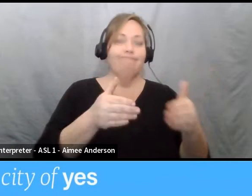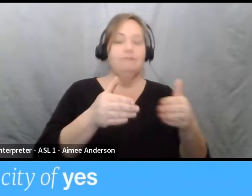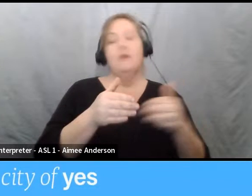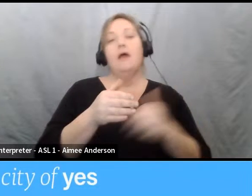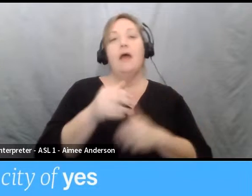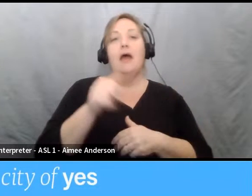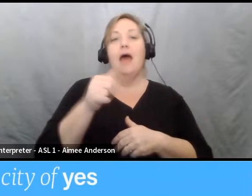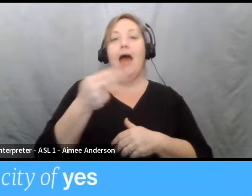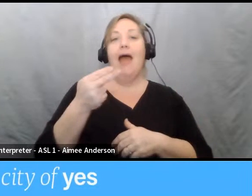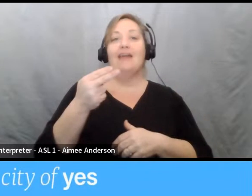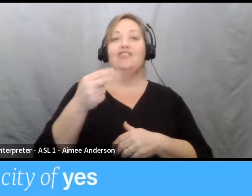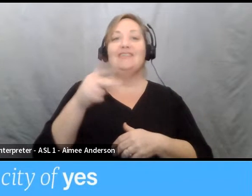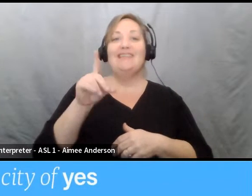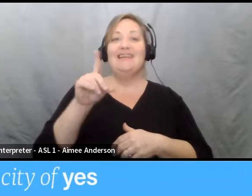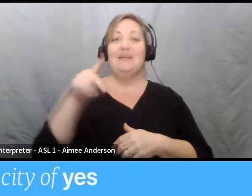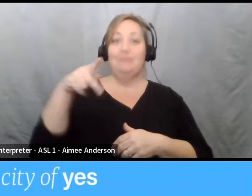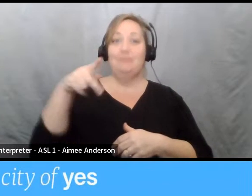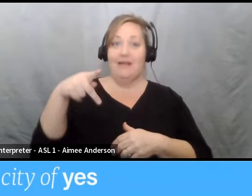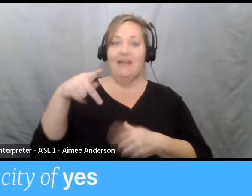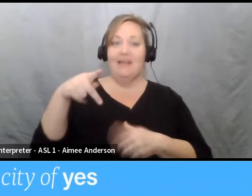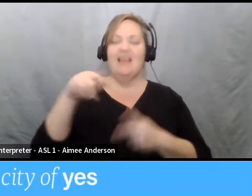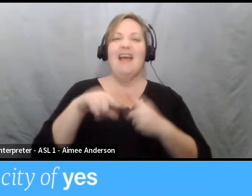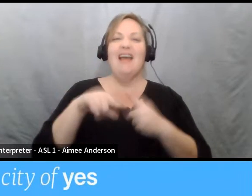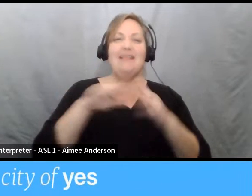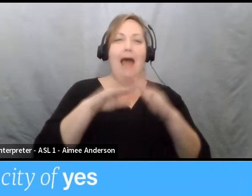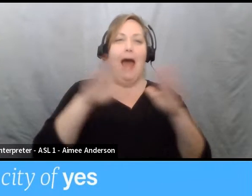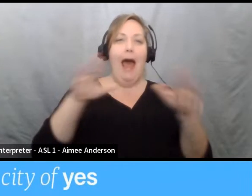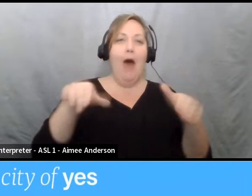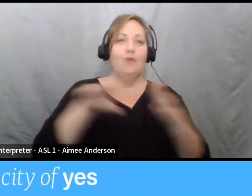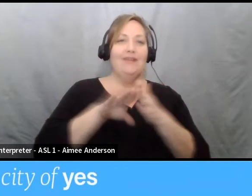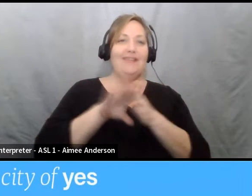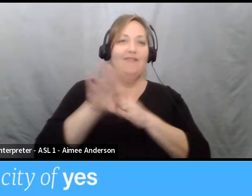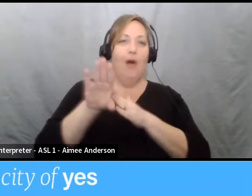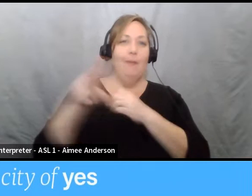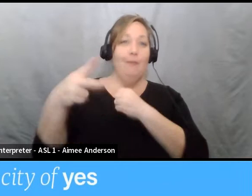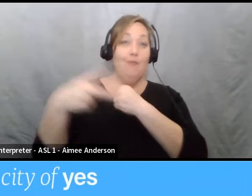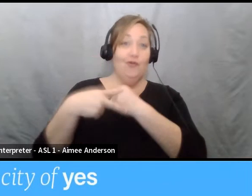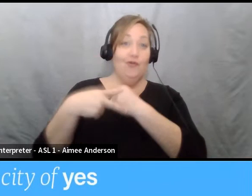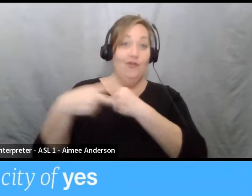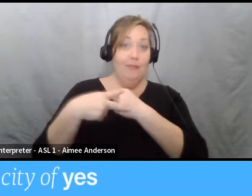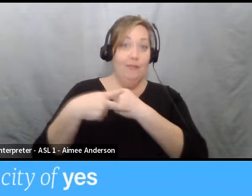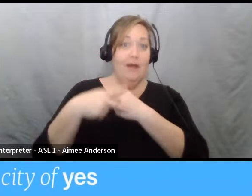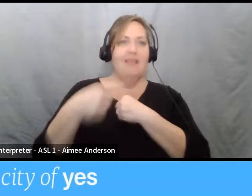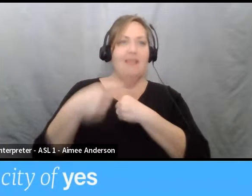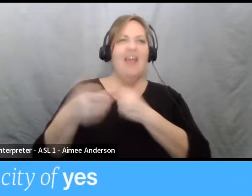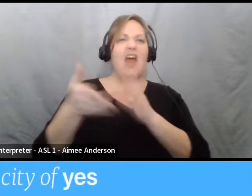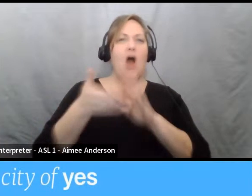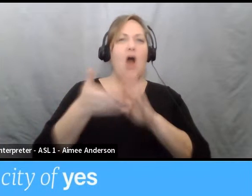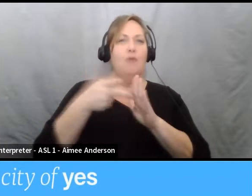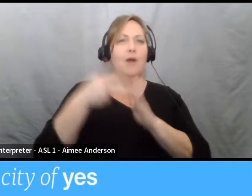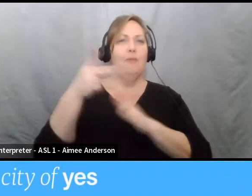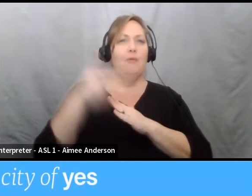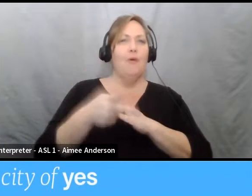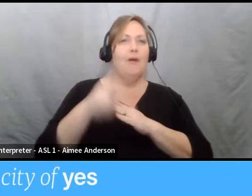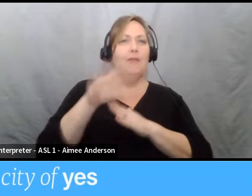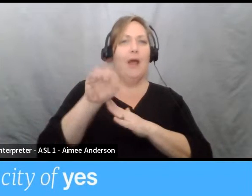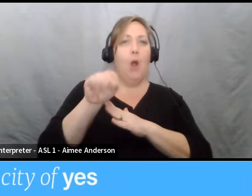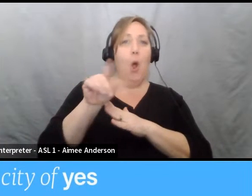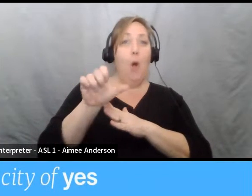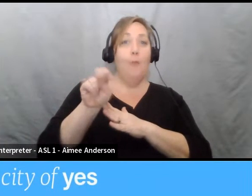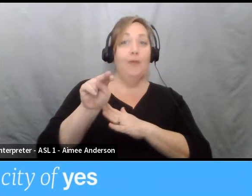Development, they're the folks who operate programs like Open Door that creates affordable